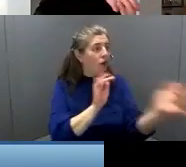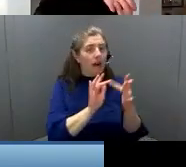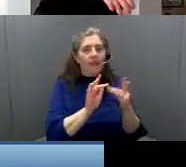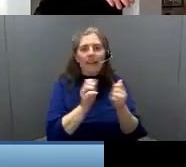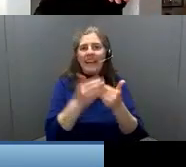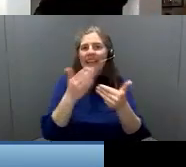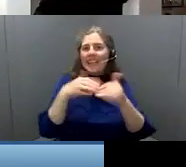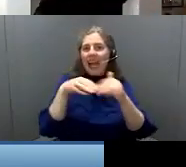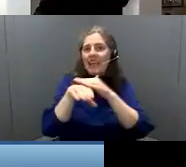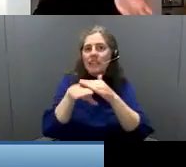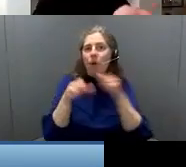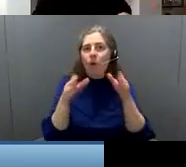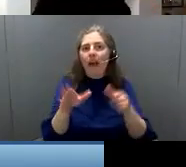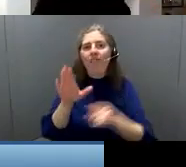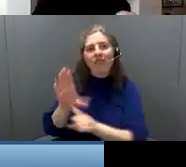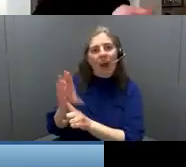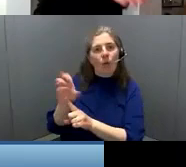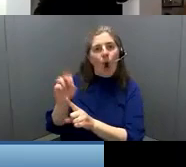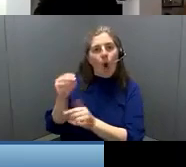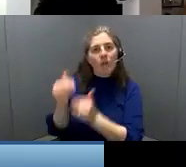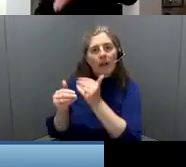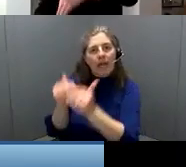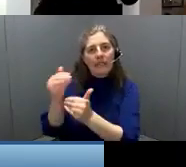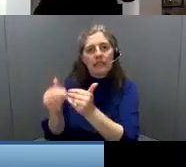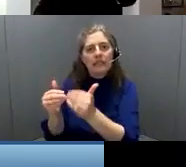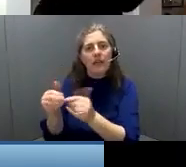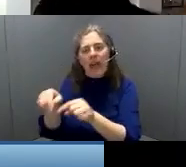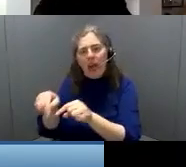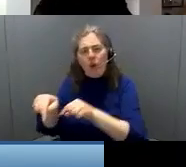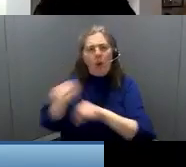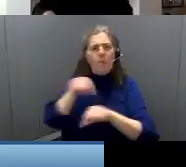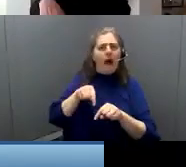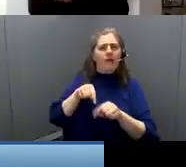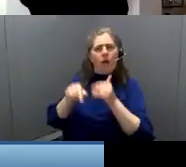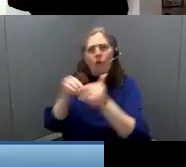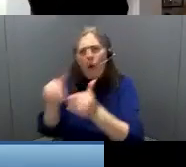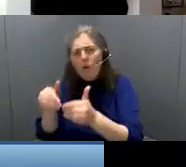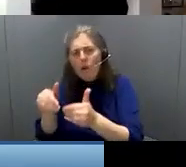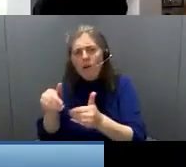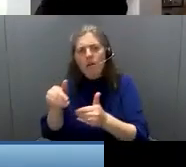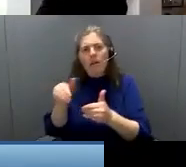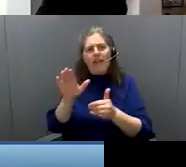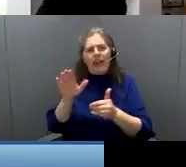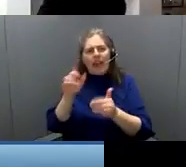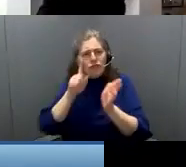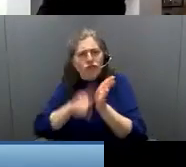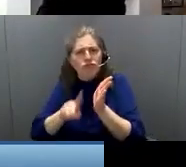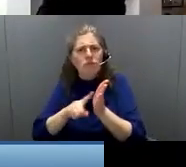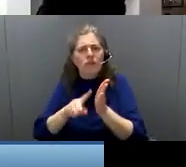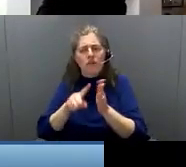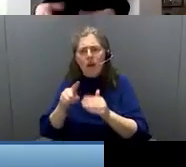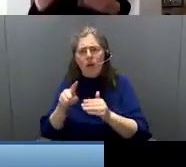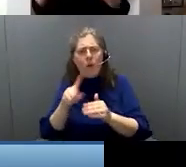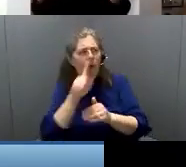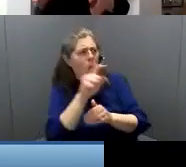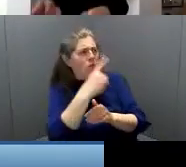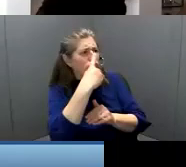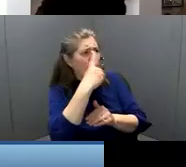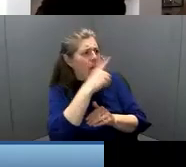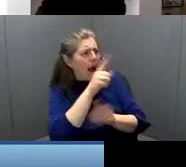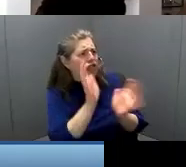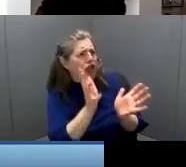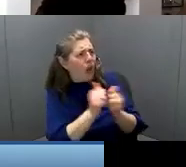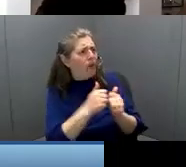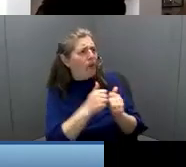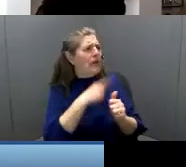accessible way at their own speed. They can go back, they can go forward, they can ask to have a video chat with you or